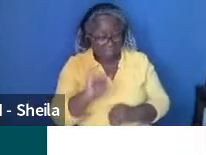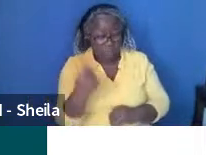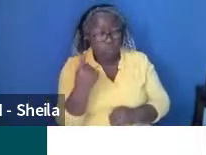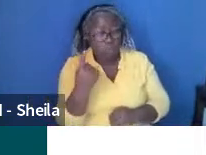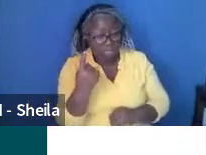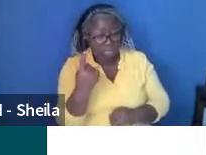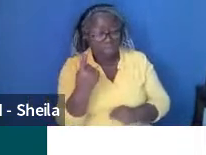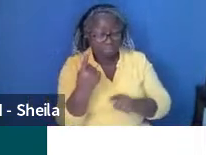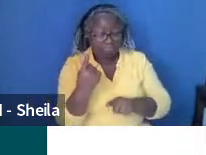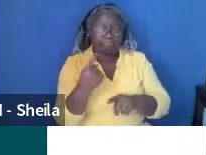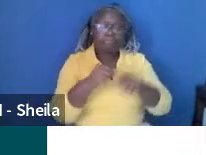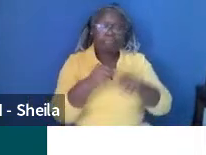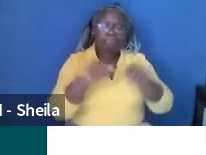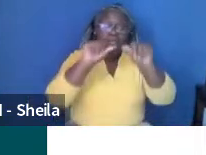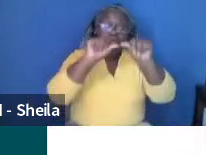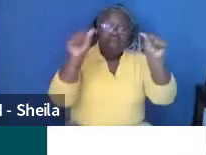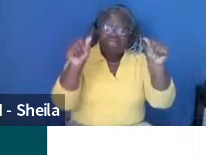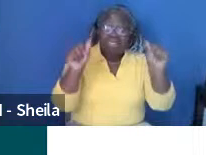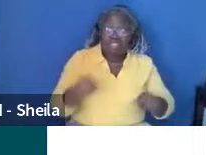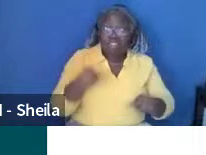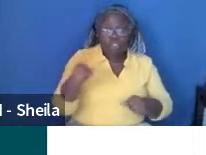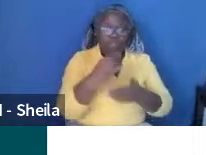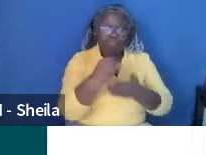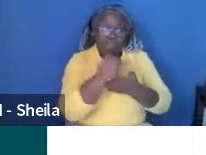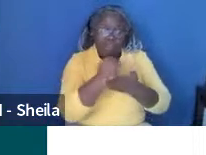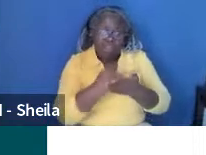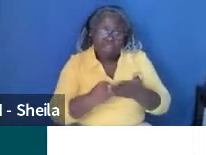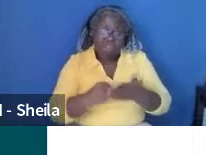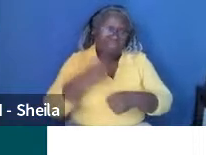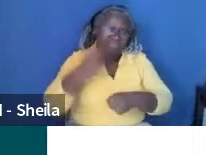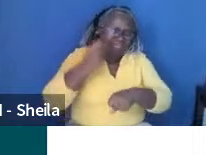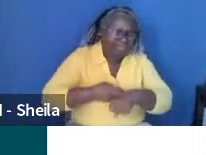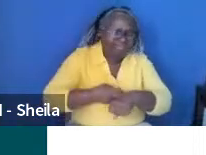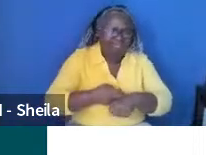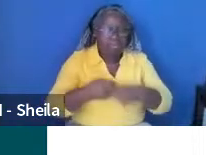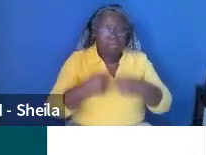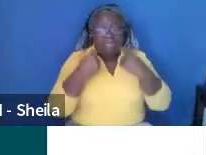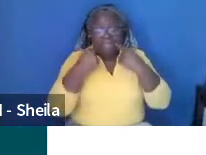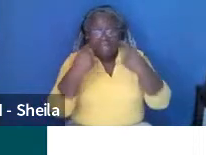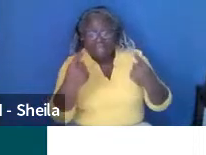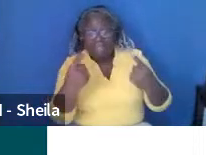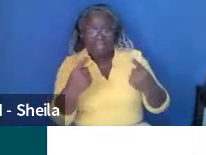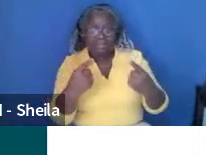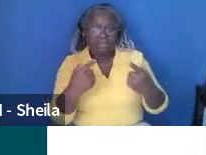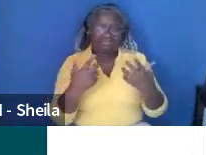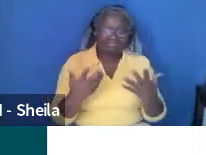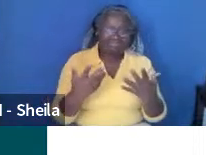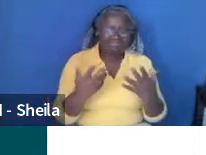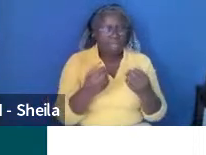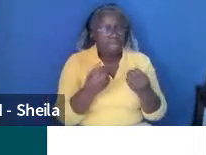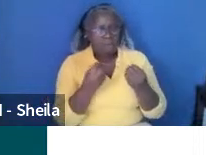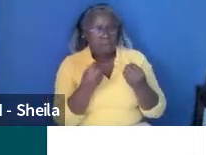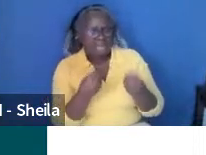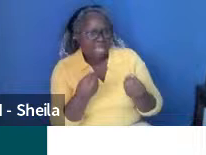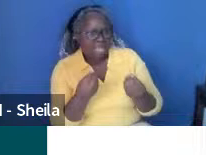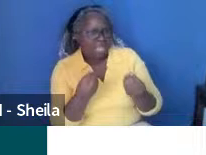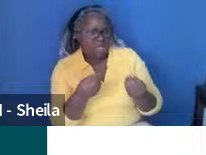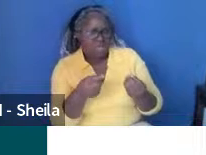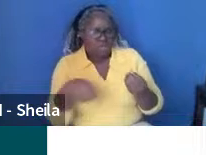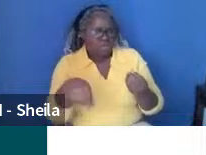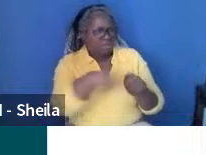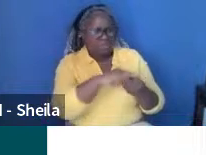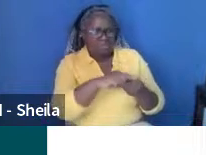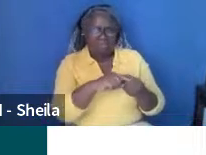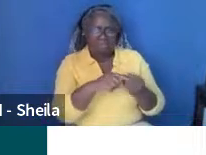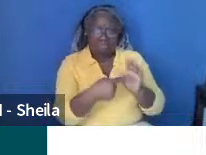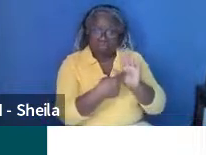us to work through. How do we design and build an exam room that doesn't have these things